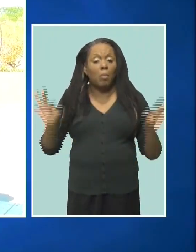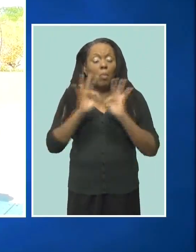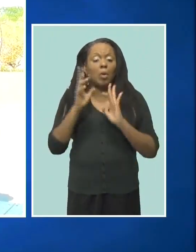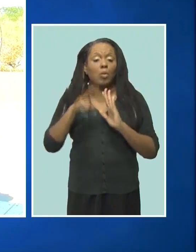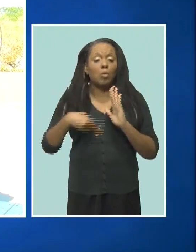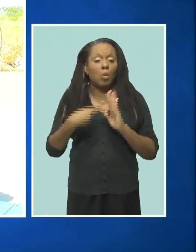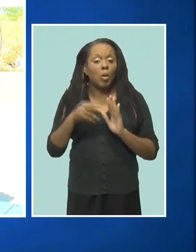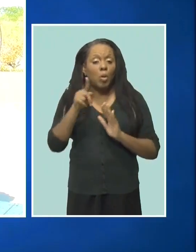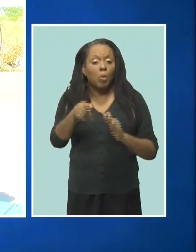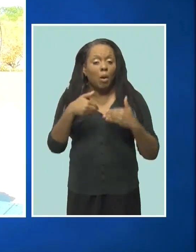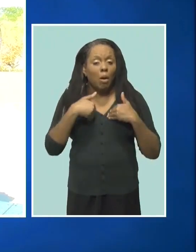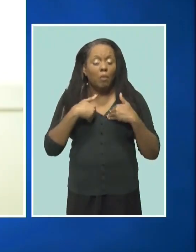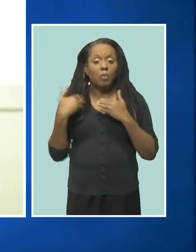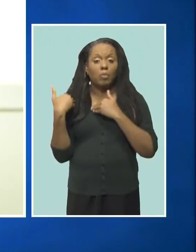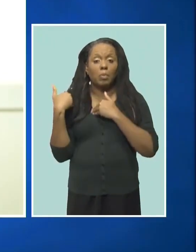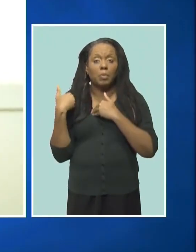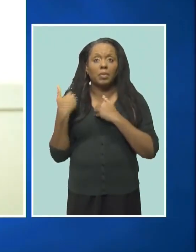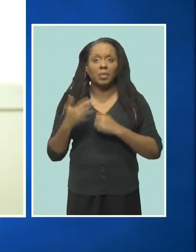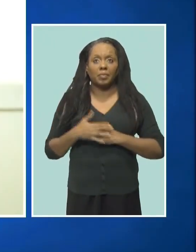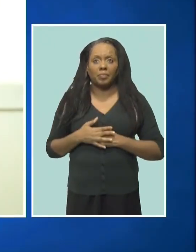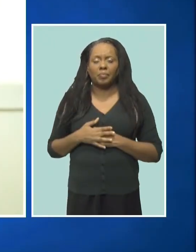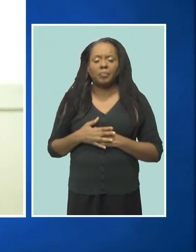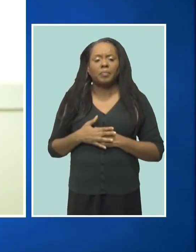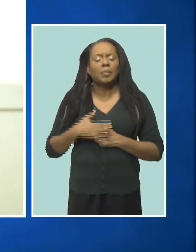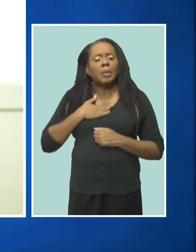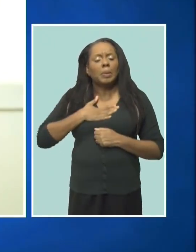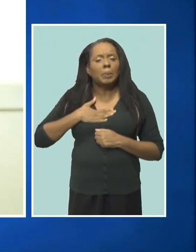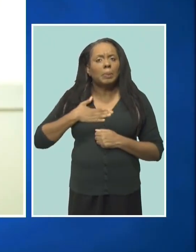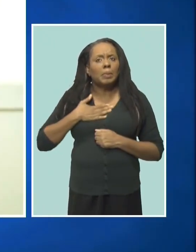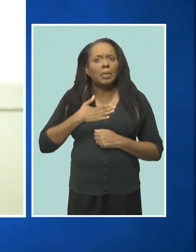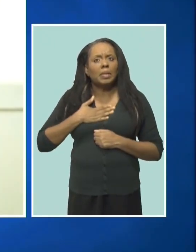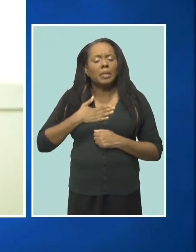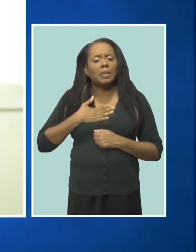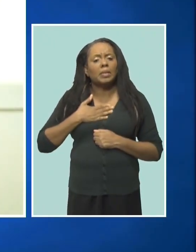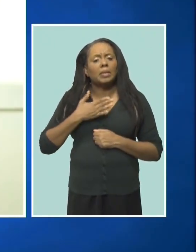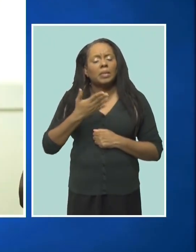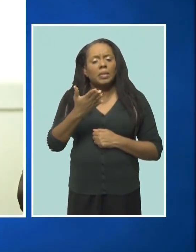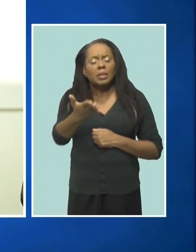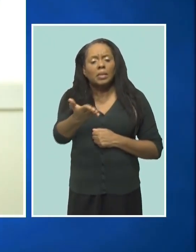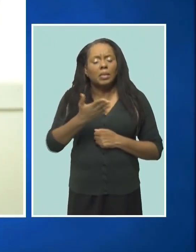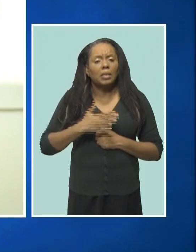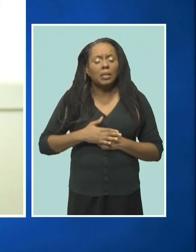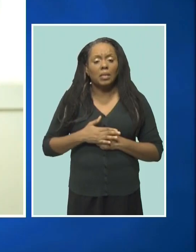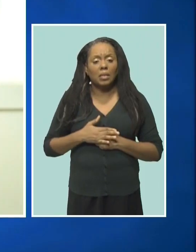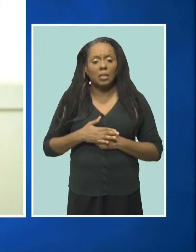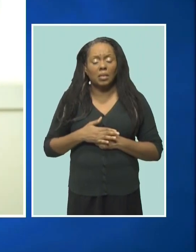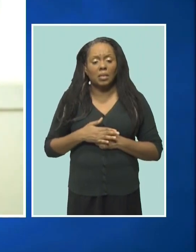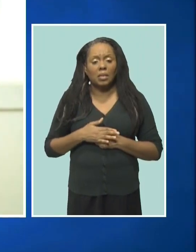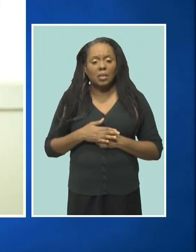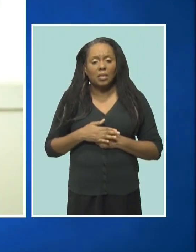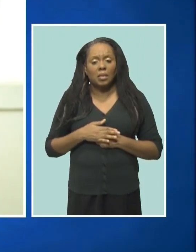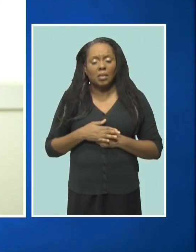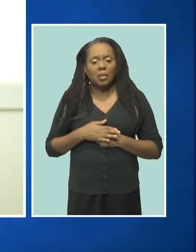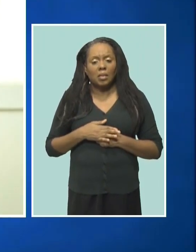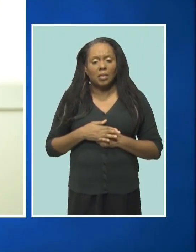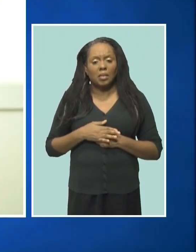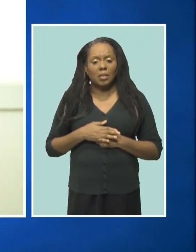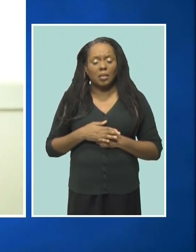passionate appeal for help. What I'm saying to you today is that those people who